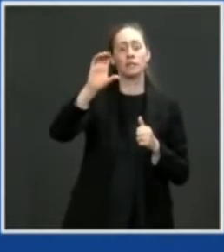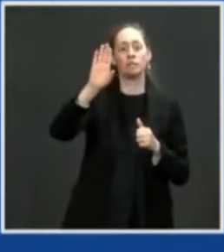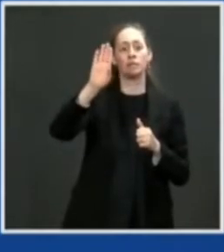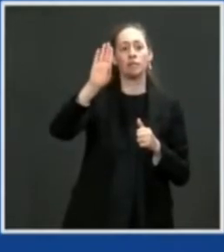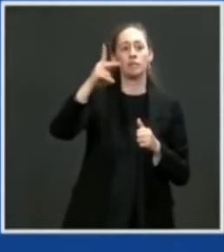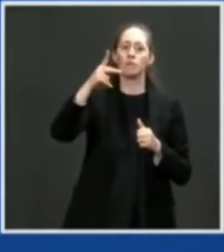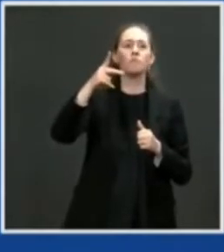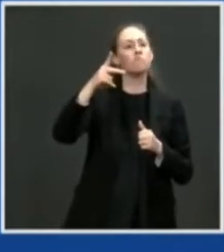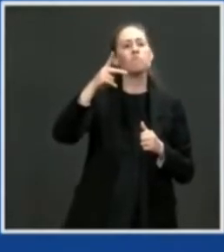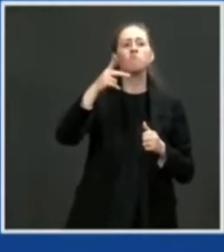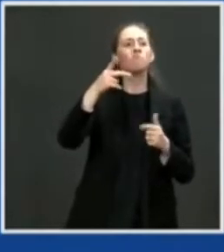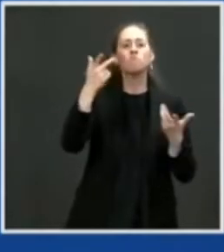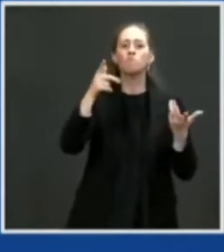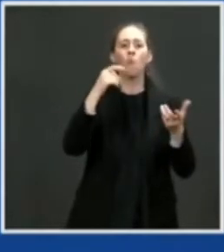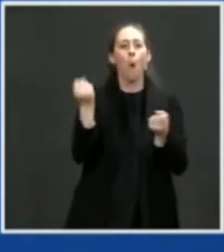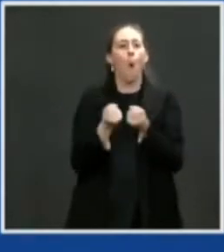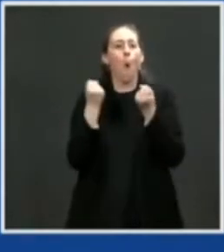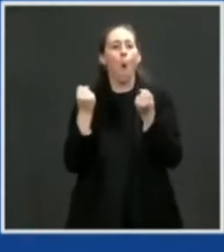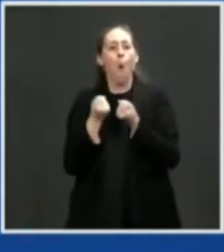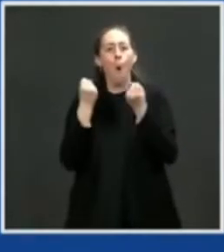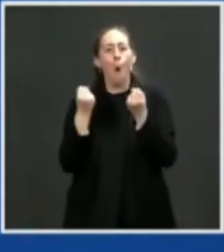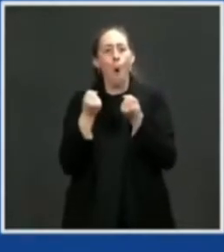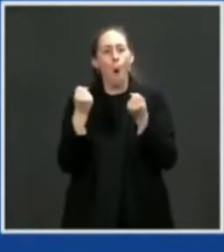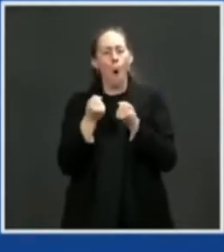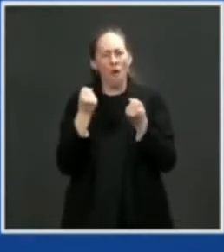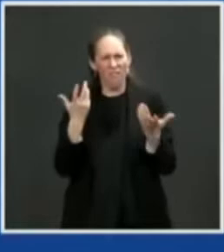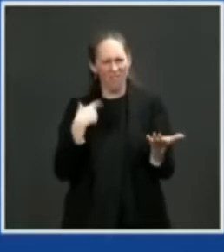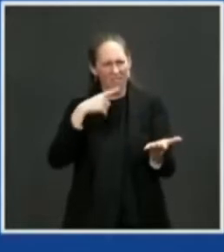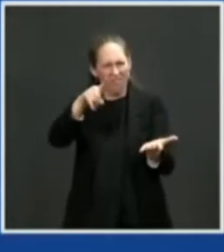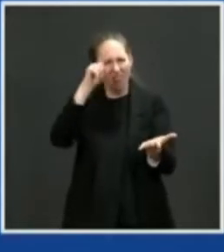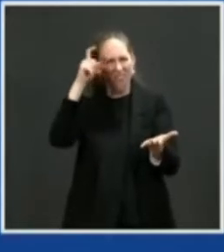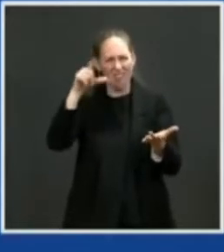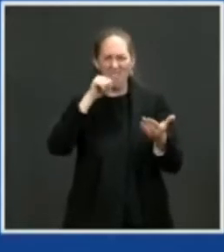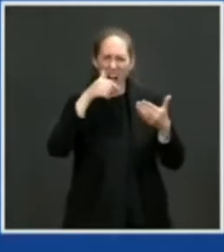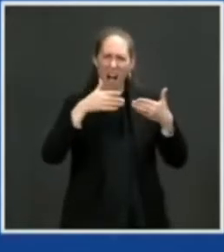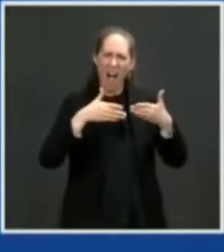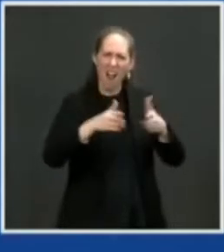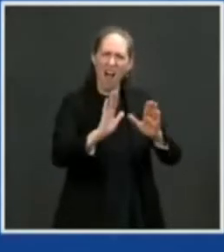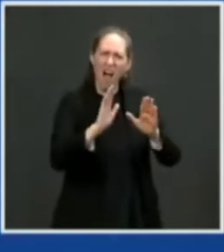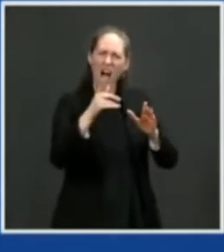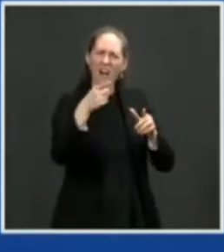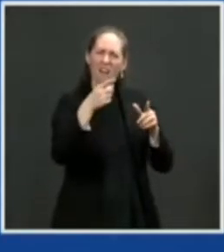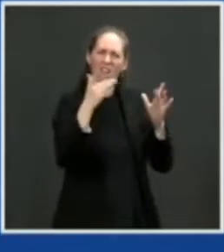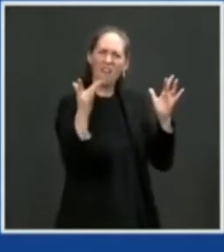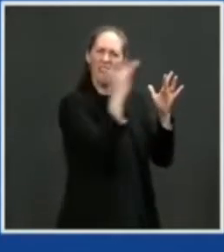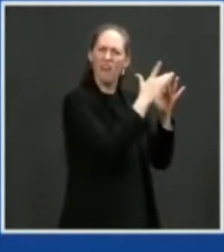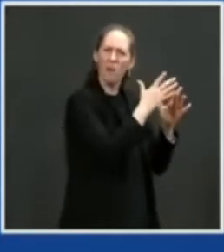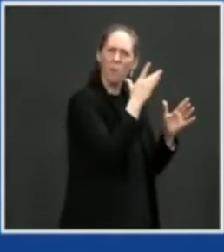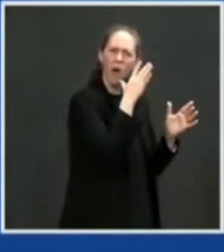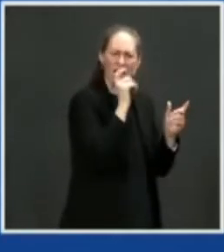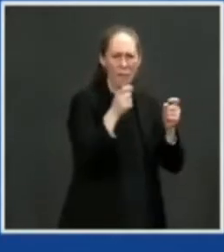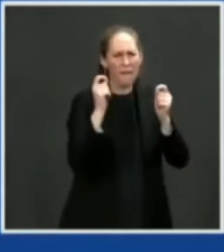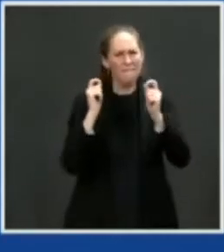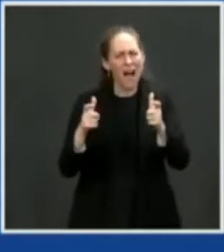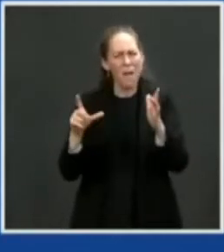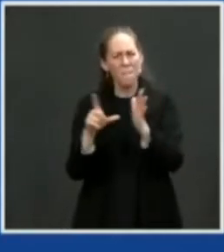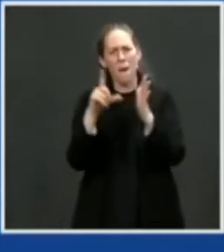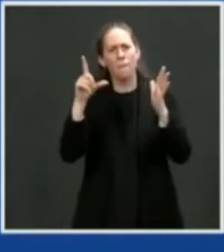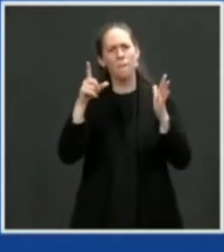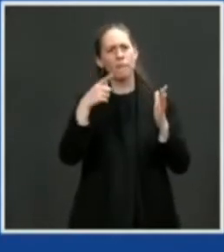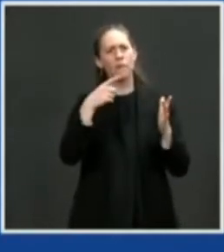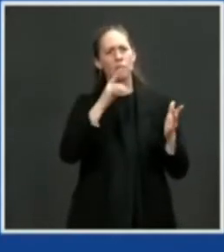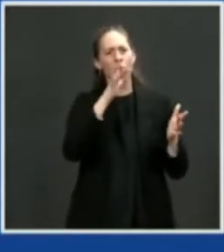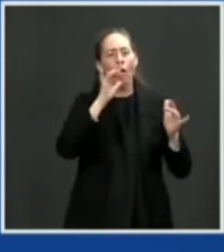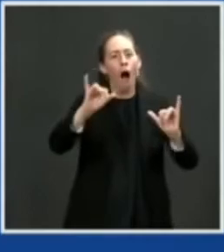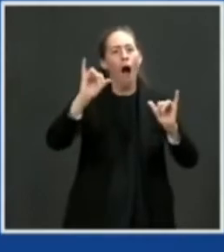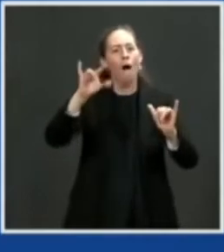face. So when can we expect your promise of things getting better? Oh, we can't see with Janet? contacting and I wanna Well, see they're Janet. already getting better, but they're going to get